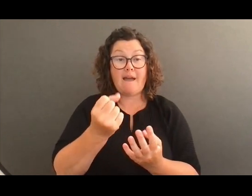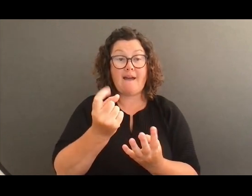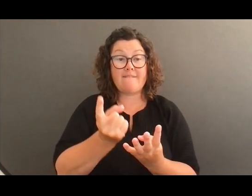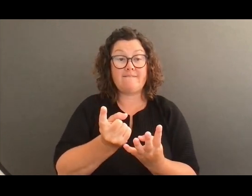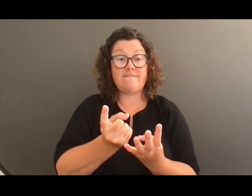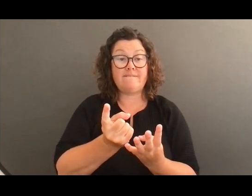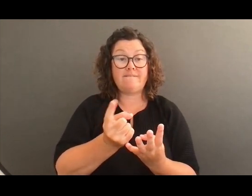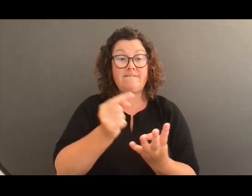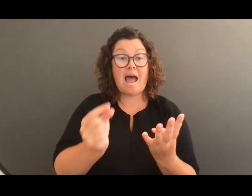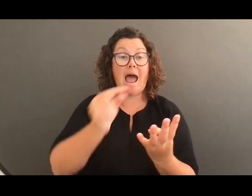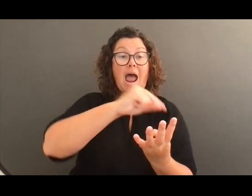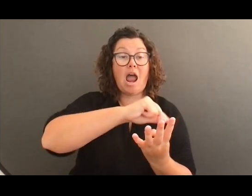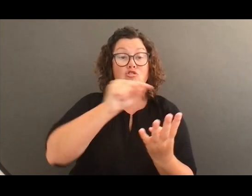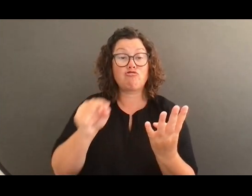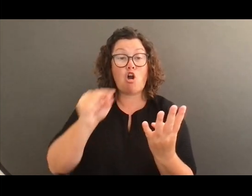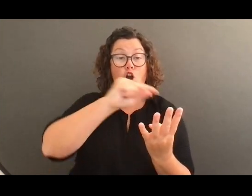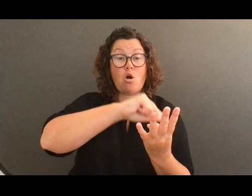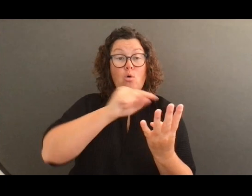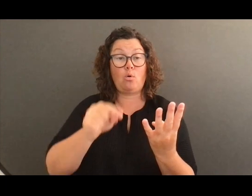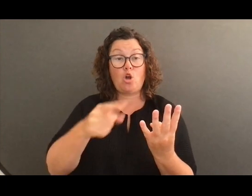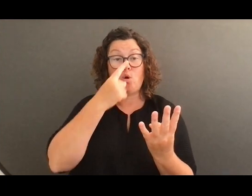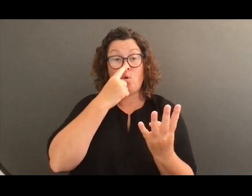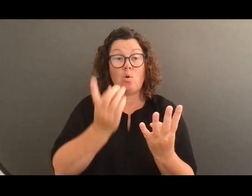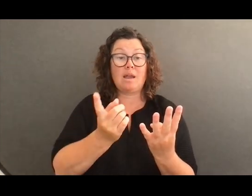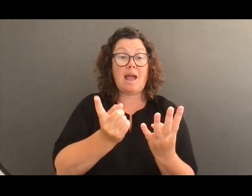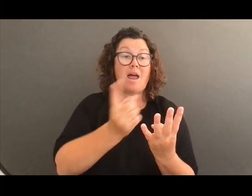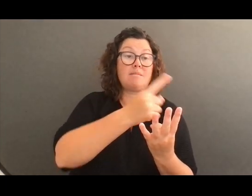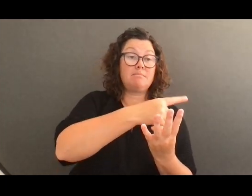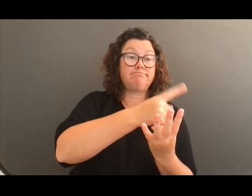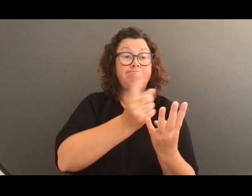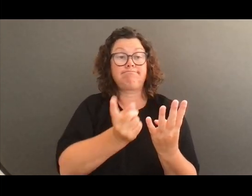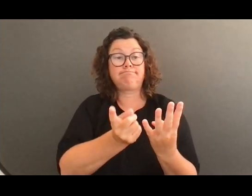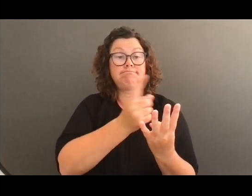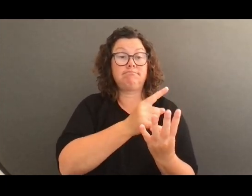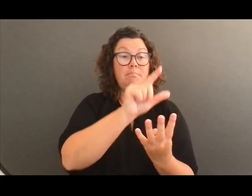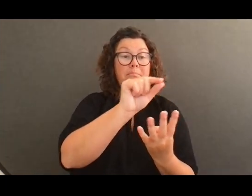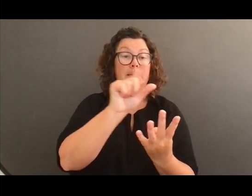between the strands and you can move both ways and revisit strands.